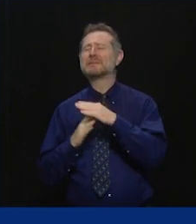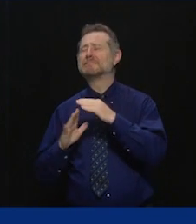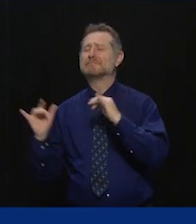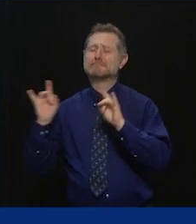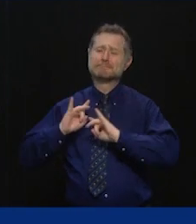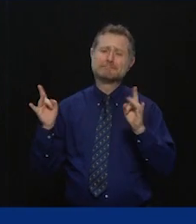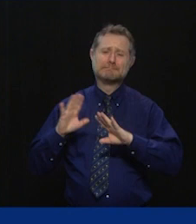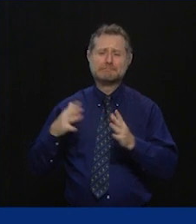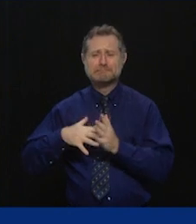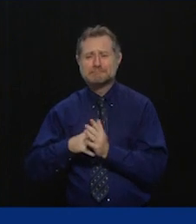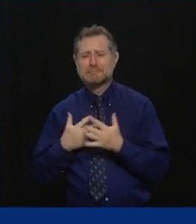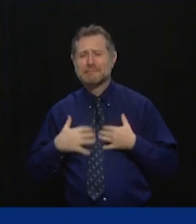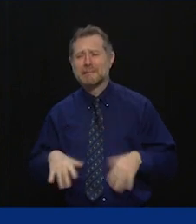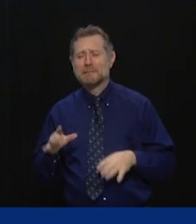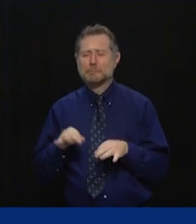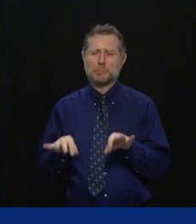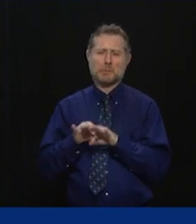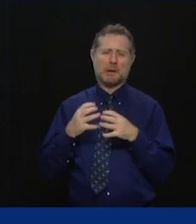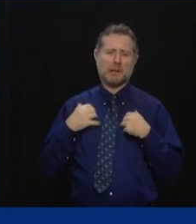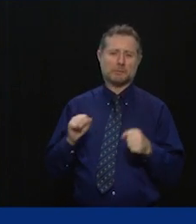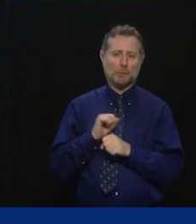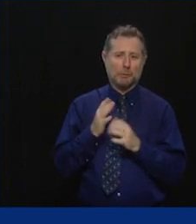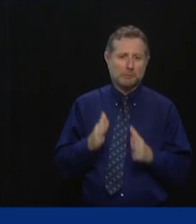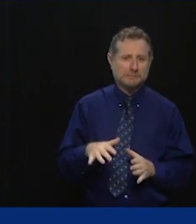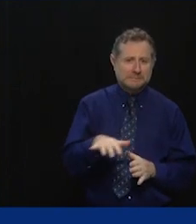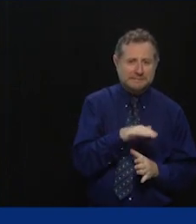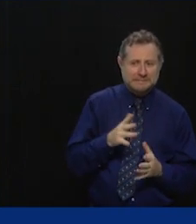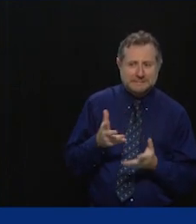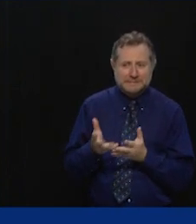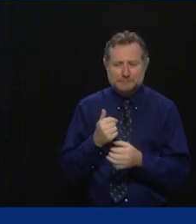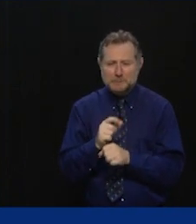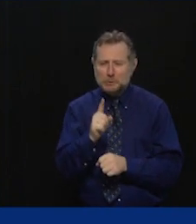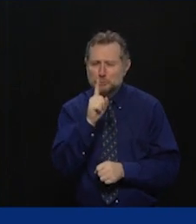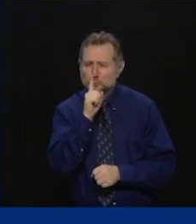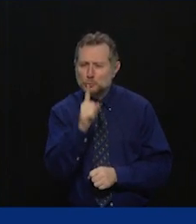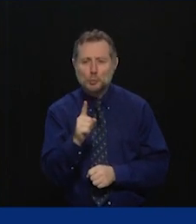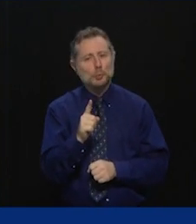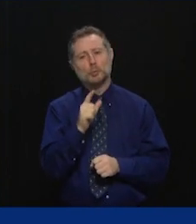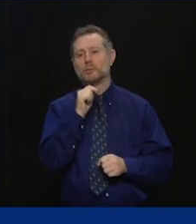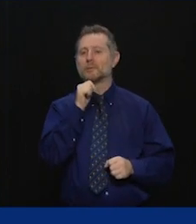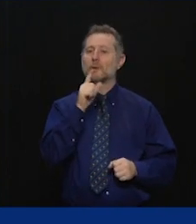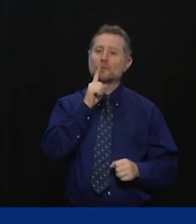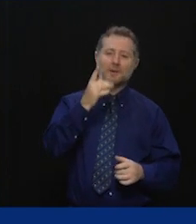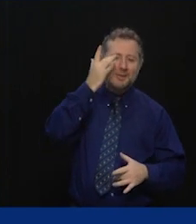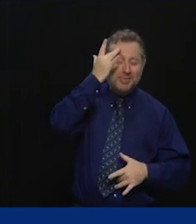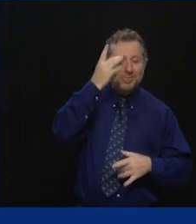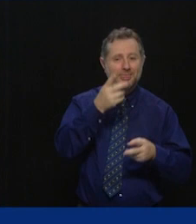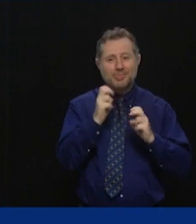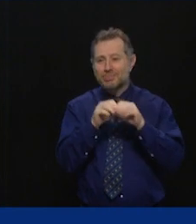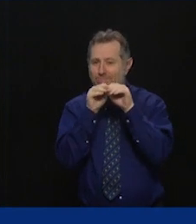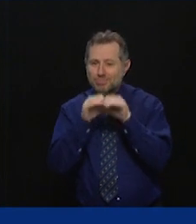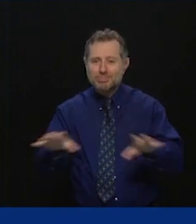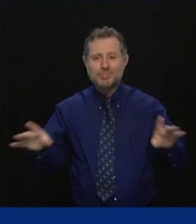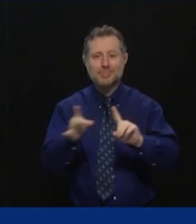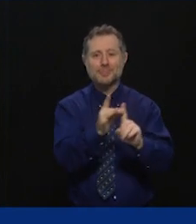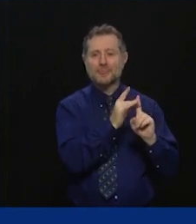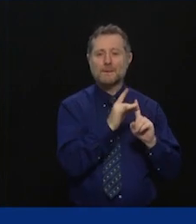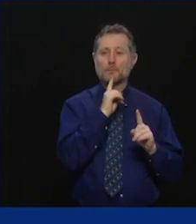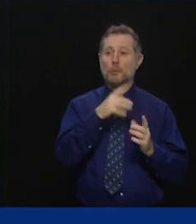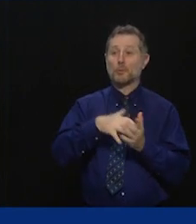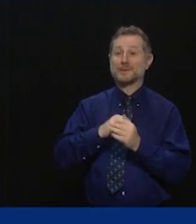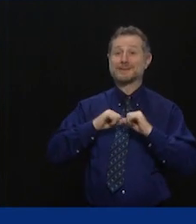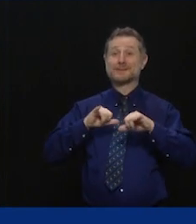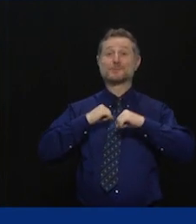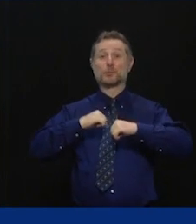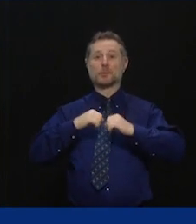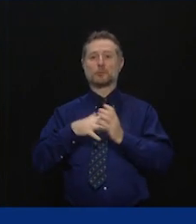healthy workers who have taken every step they can to make sure they will not spread the virus to them. So I thank them, and we